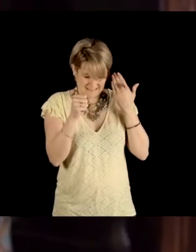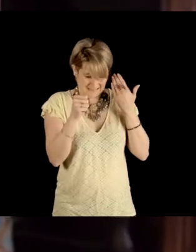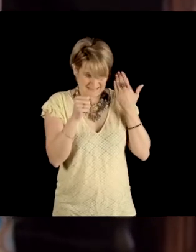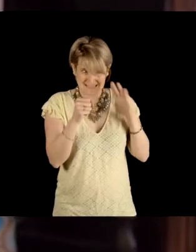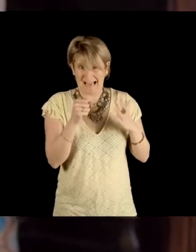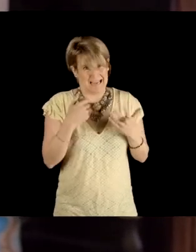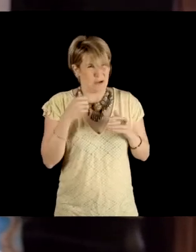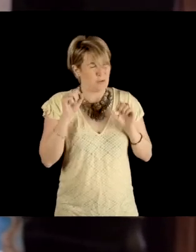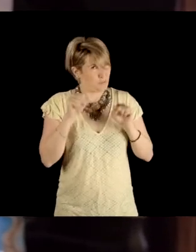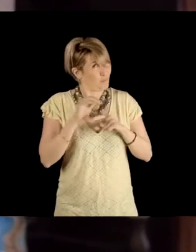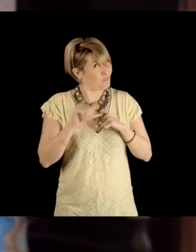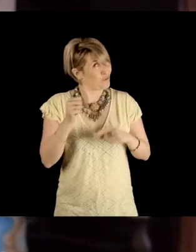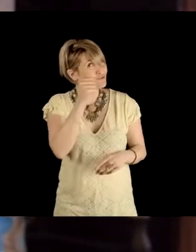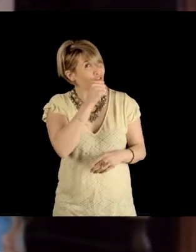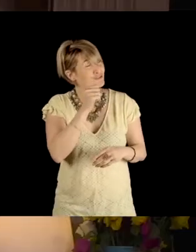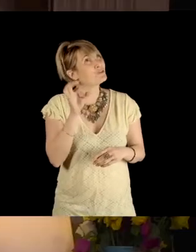impurities.